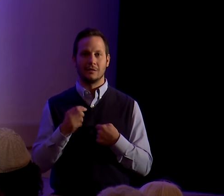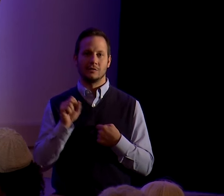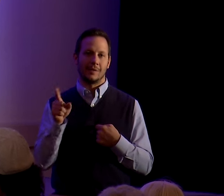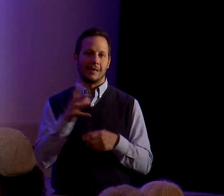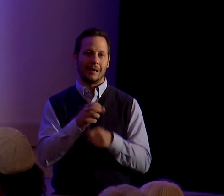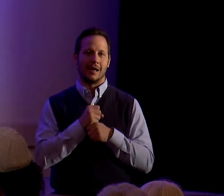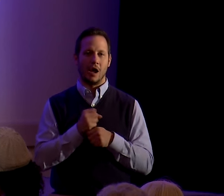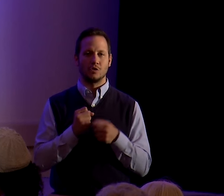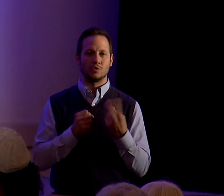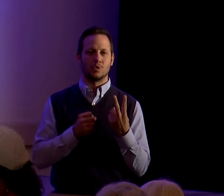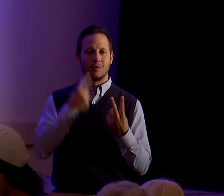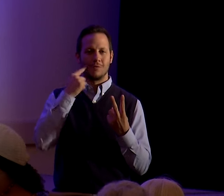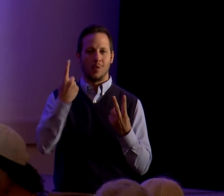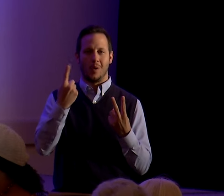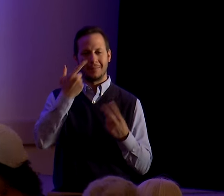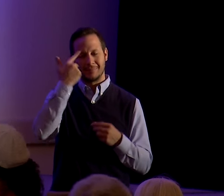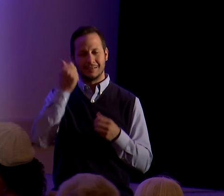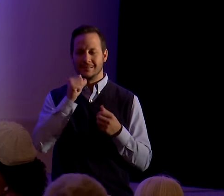2-for-1.